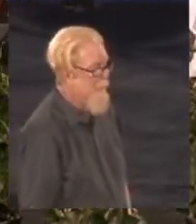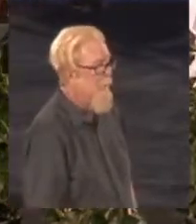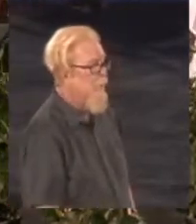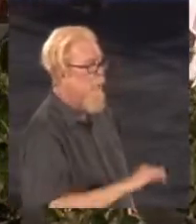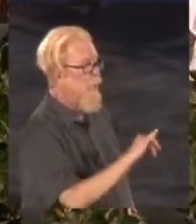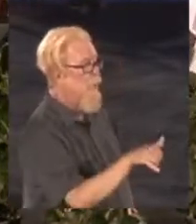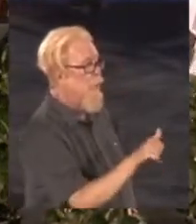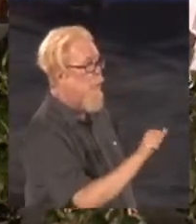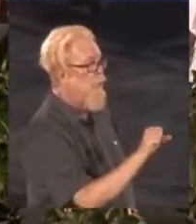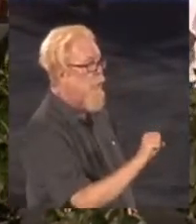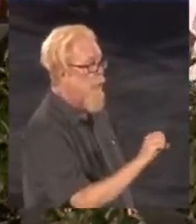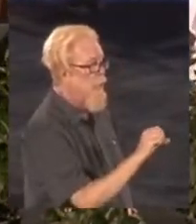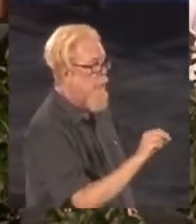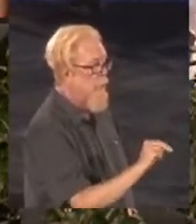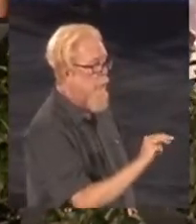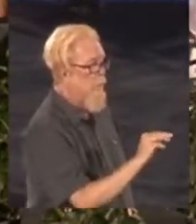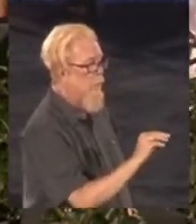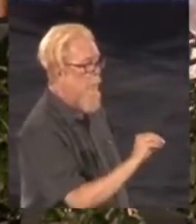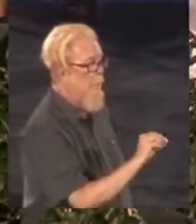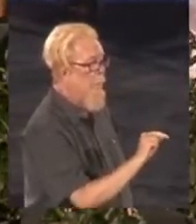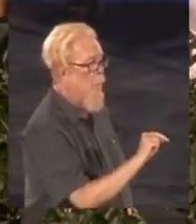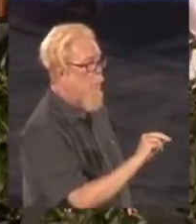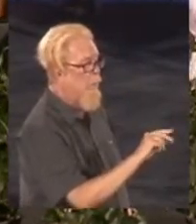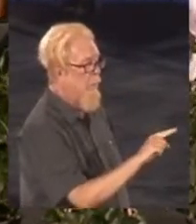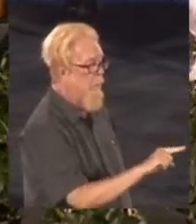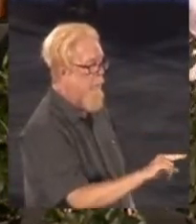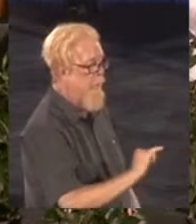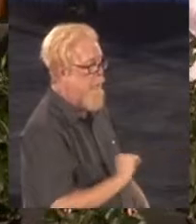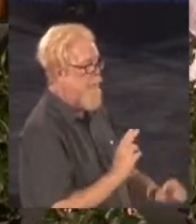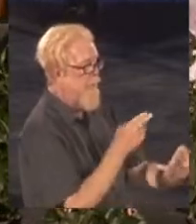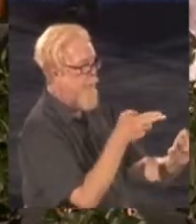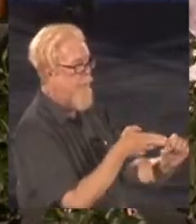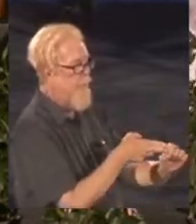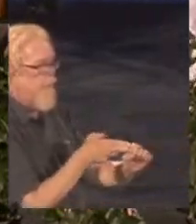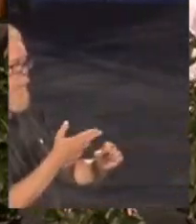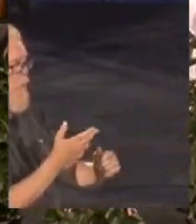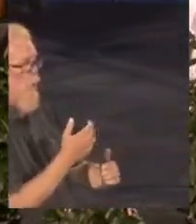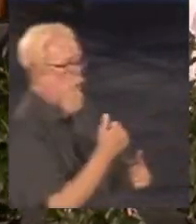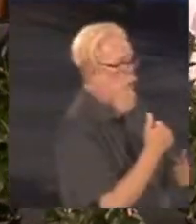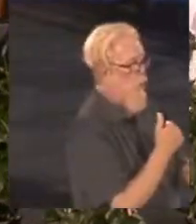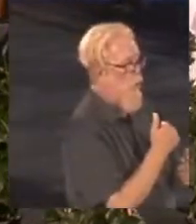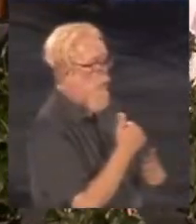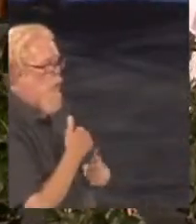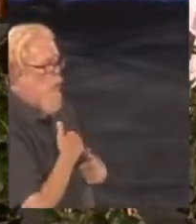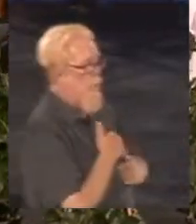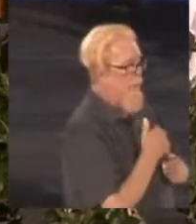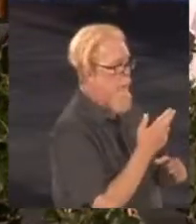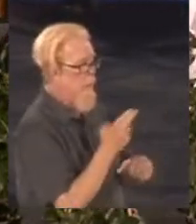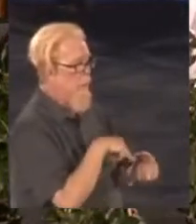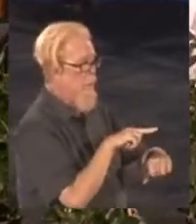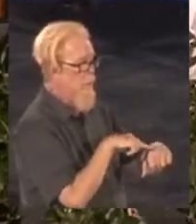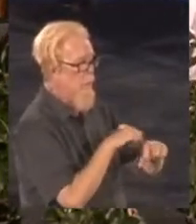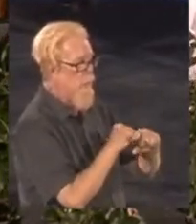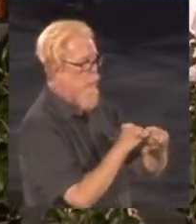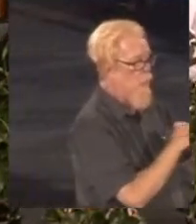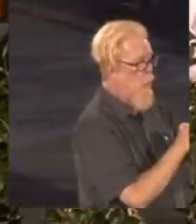Jason J. Montes has enlisted in the Army National Guard of the United States.